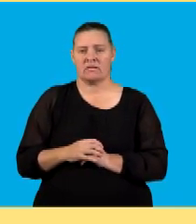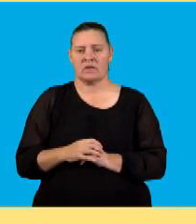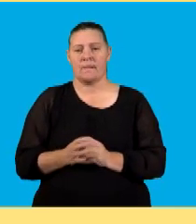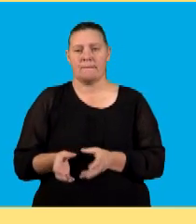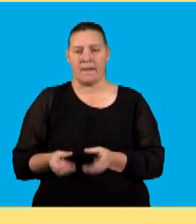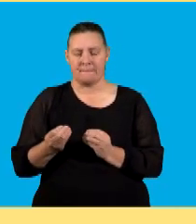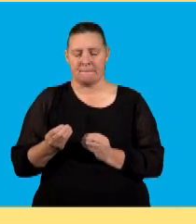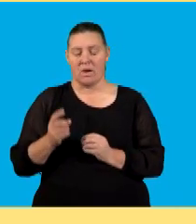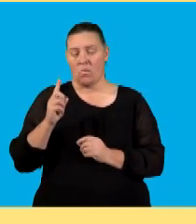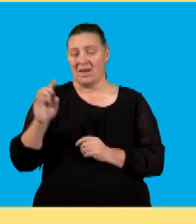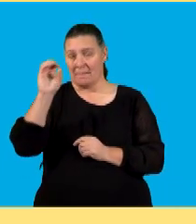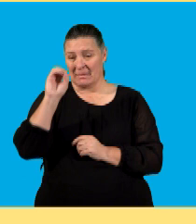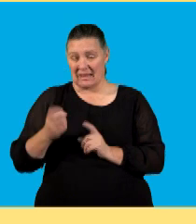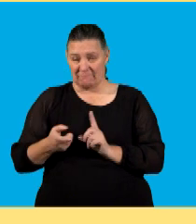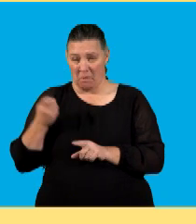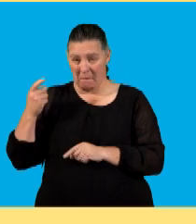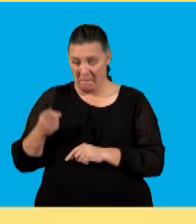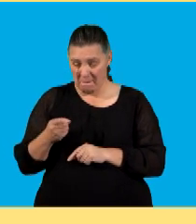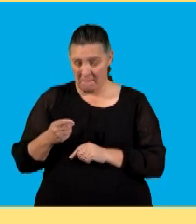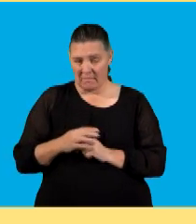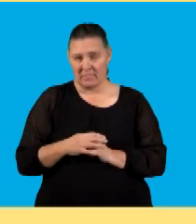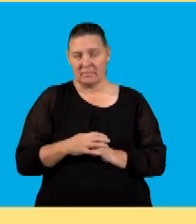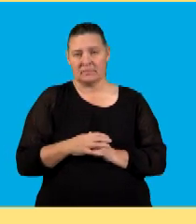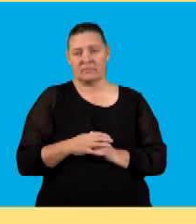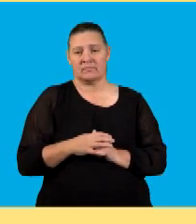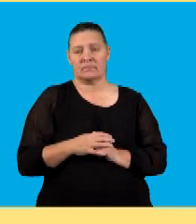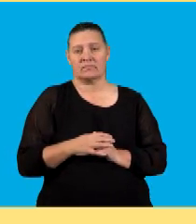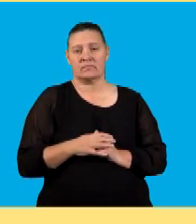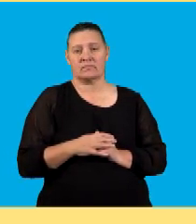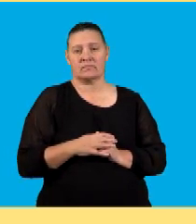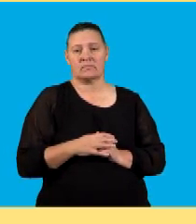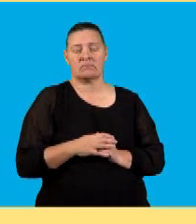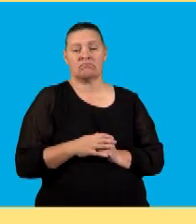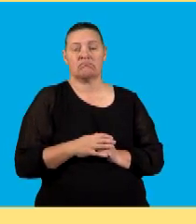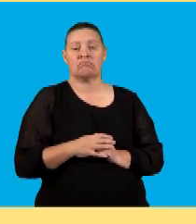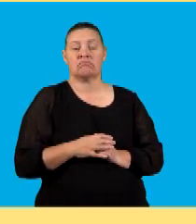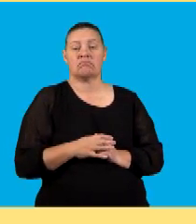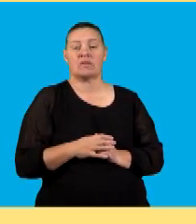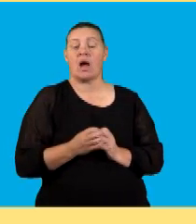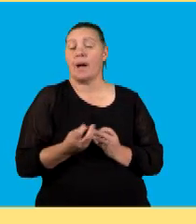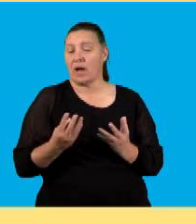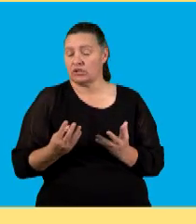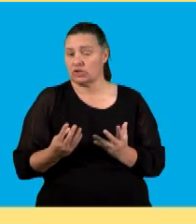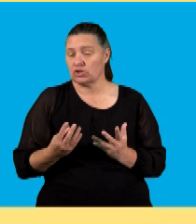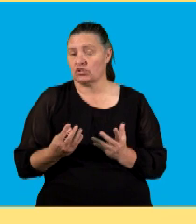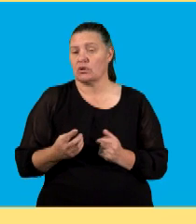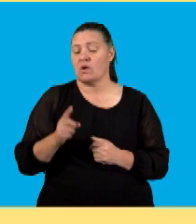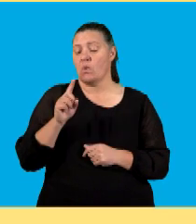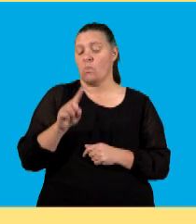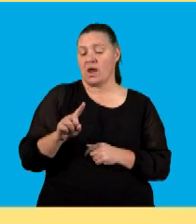16,550. So I'm taking 16,550, multiply that by 1%. That is going to give